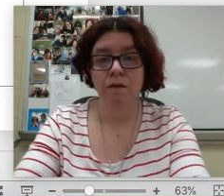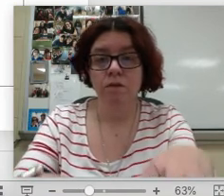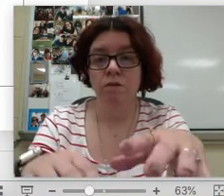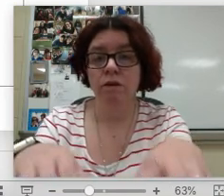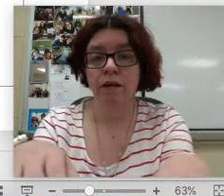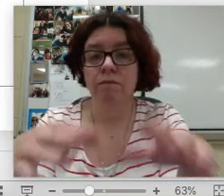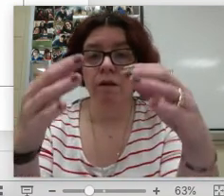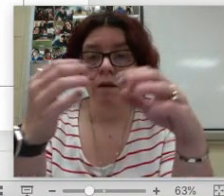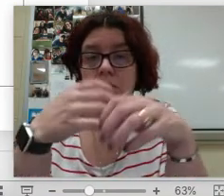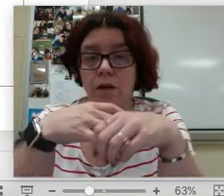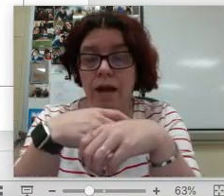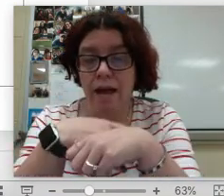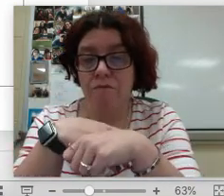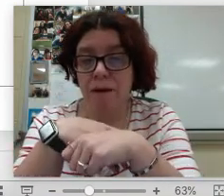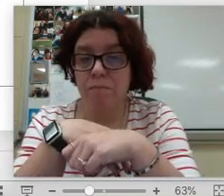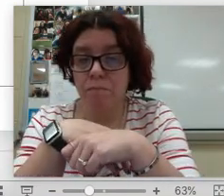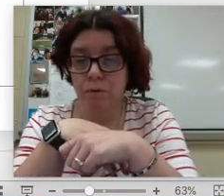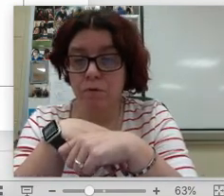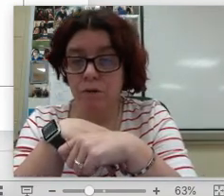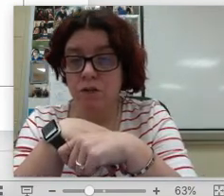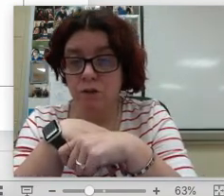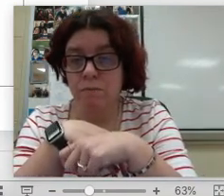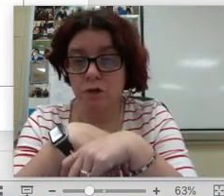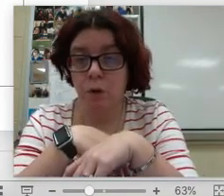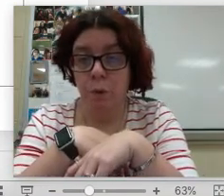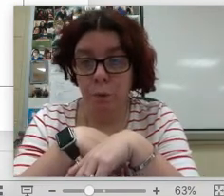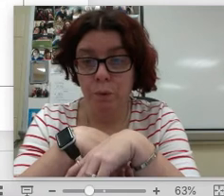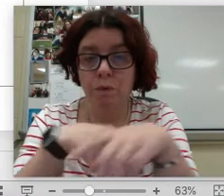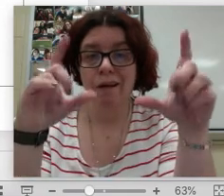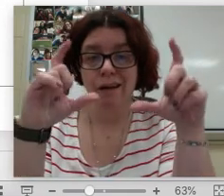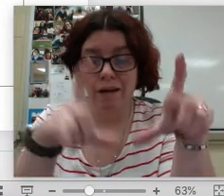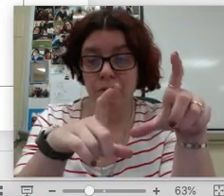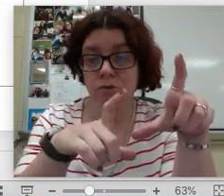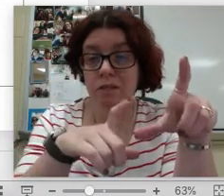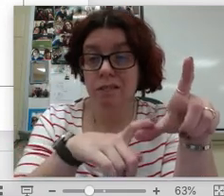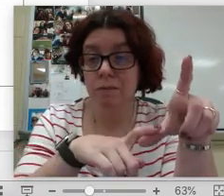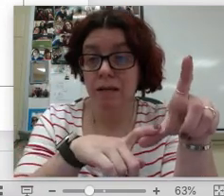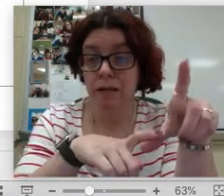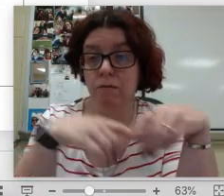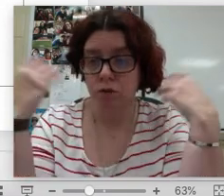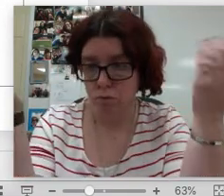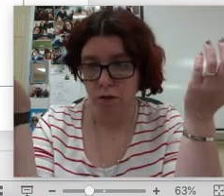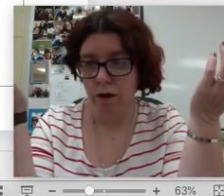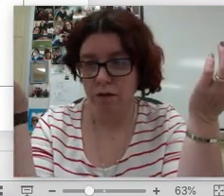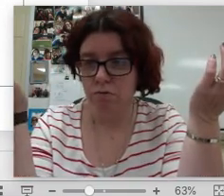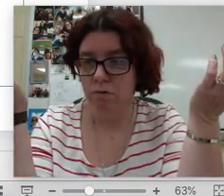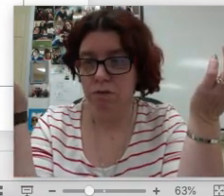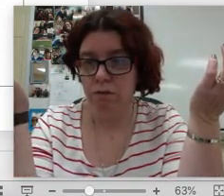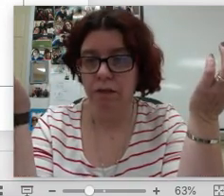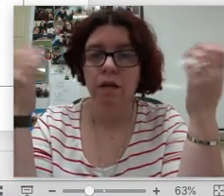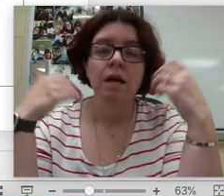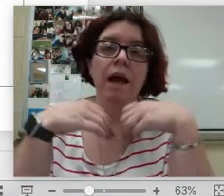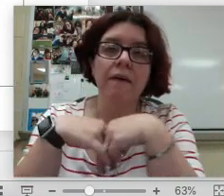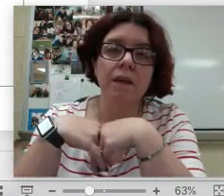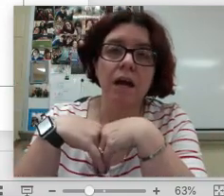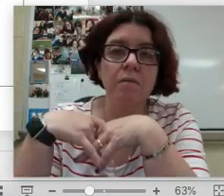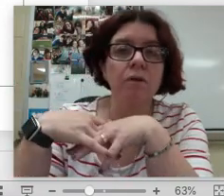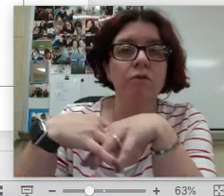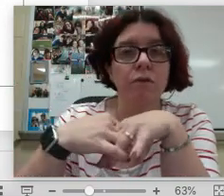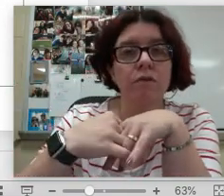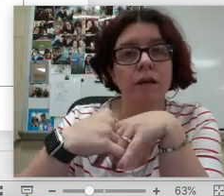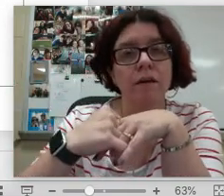Okay. So again, have my blue and red striped shirt. Who? Eyebrows raised at the beginning, which is what your eyes are always doing. And